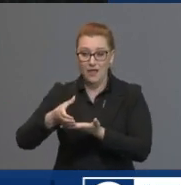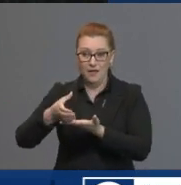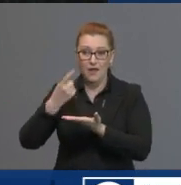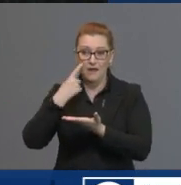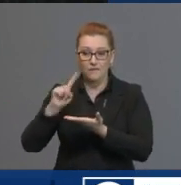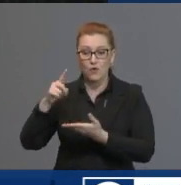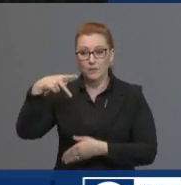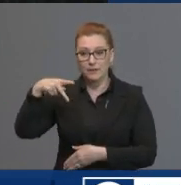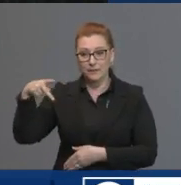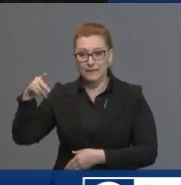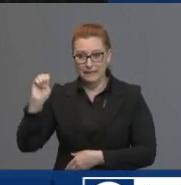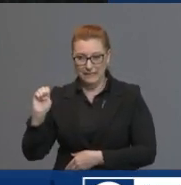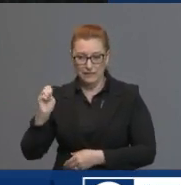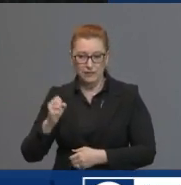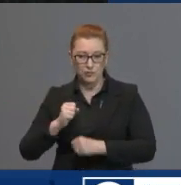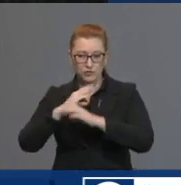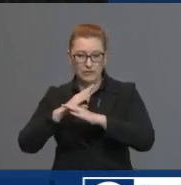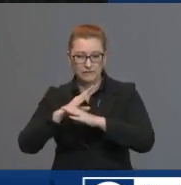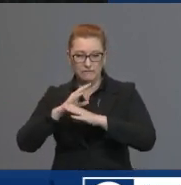equipment.